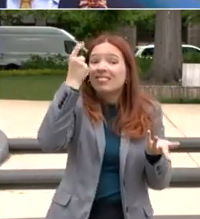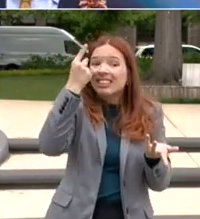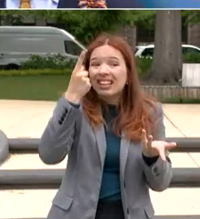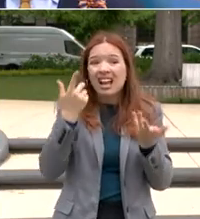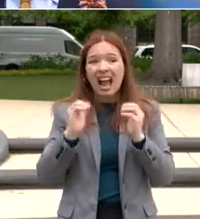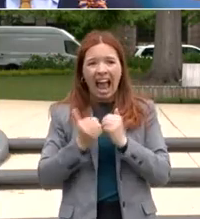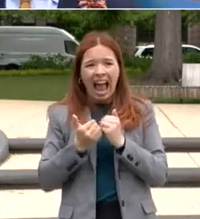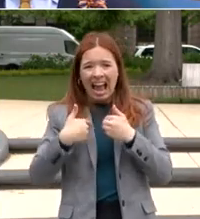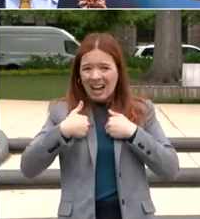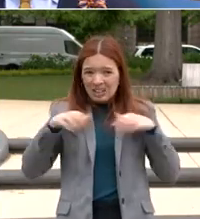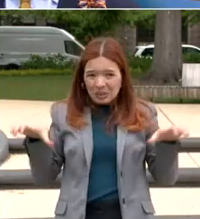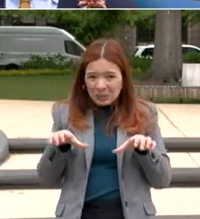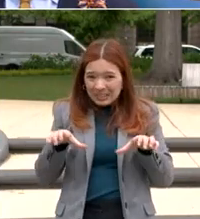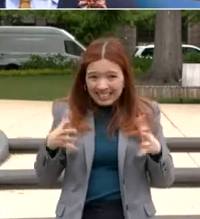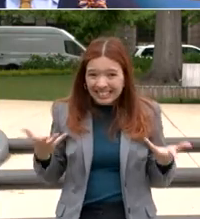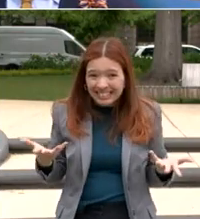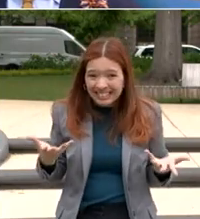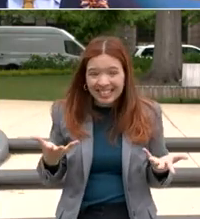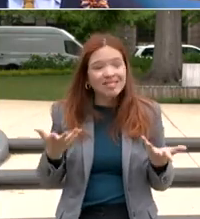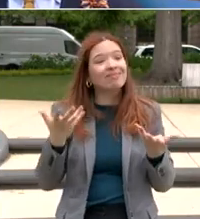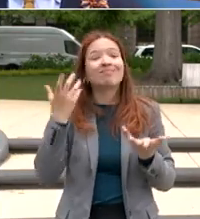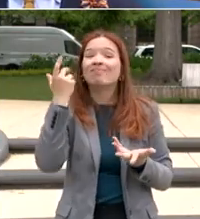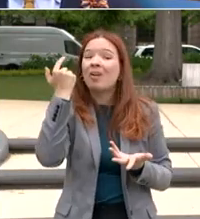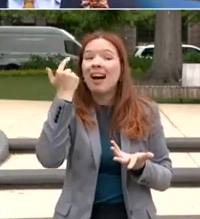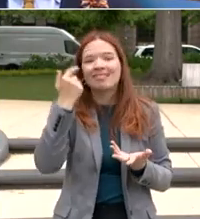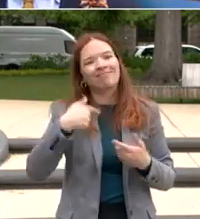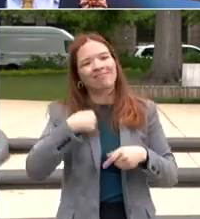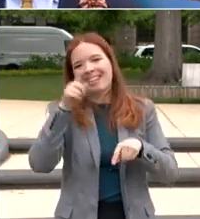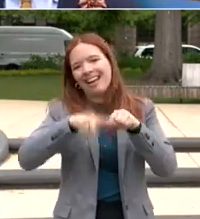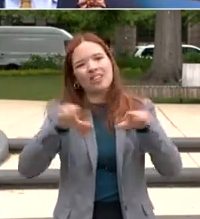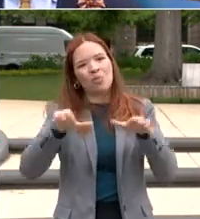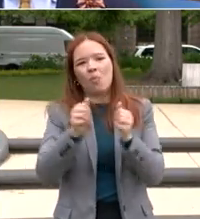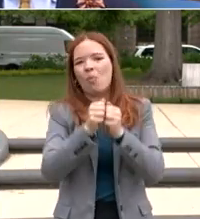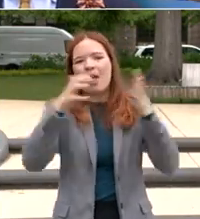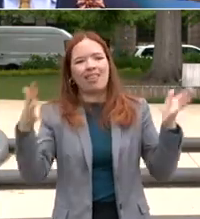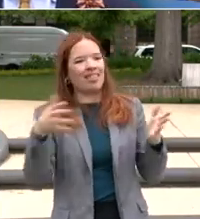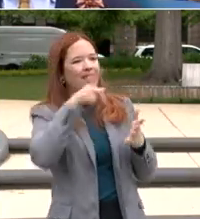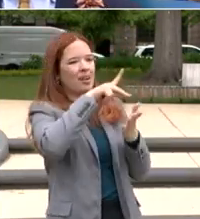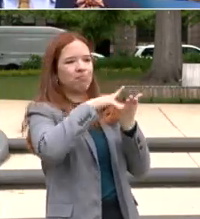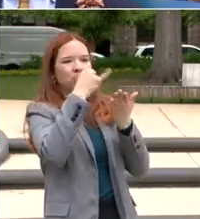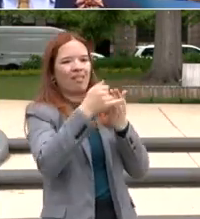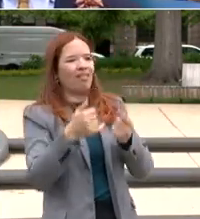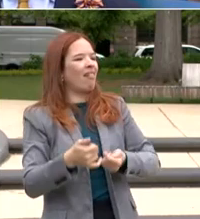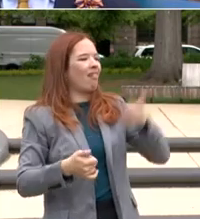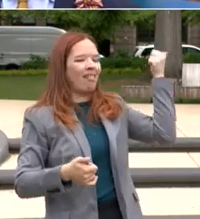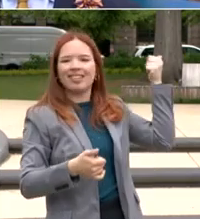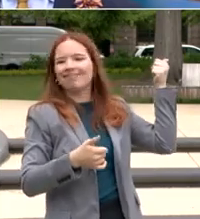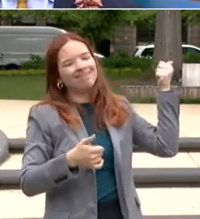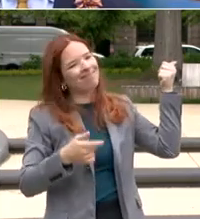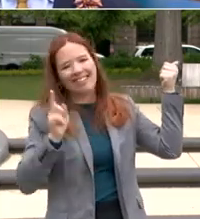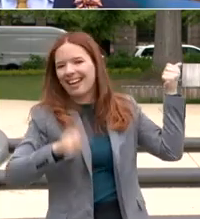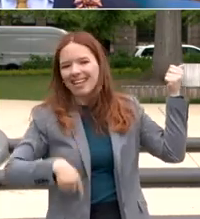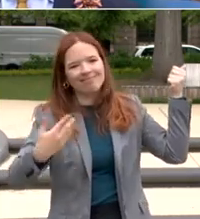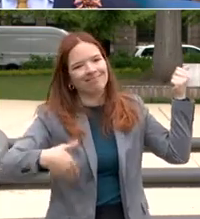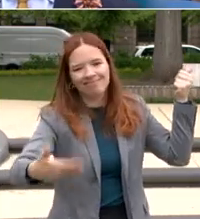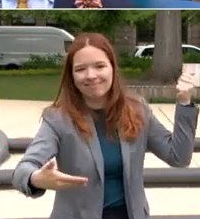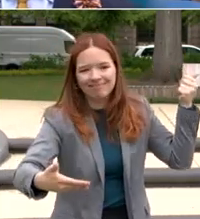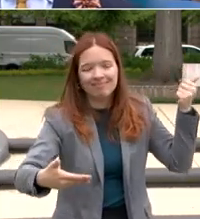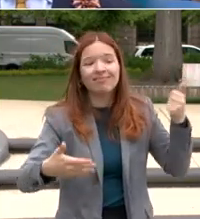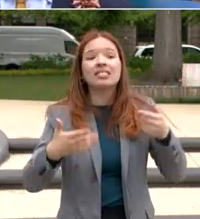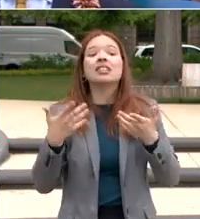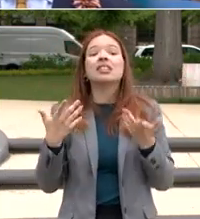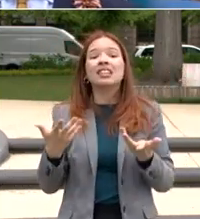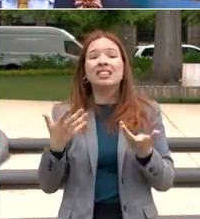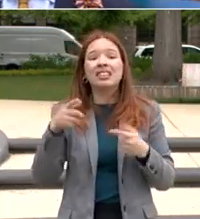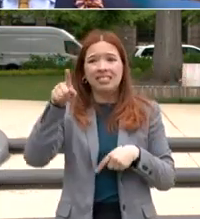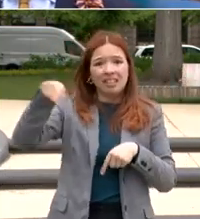of a really important project for our downtown. What I hear from bus riders consistently is that the greatest problem facing them